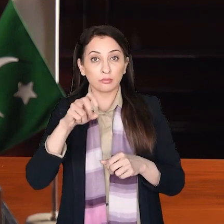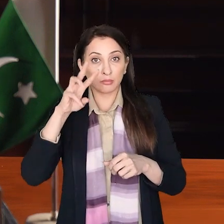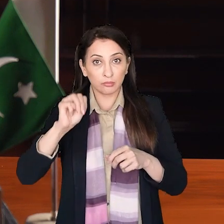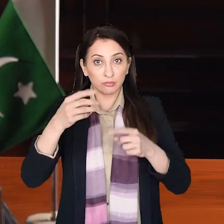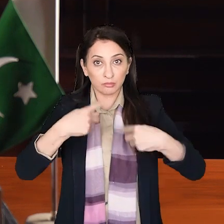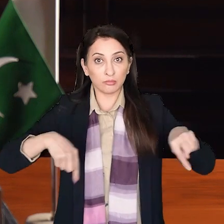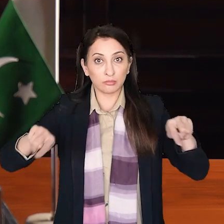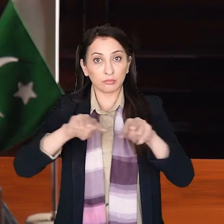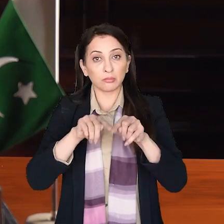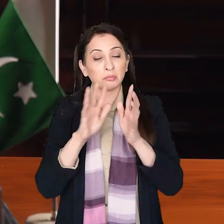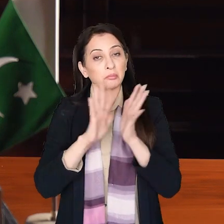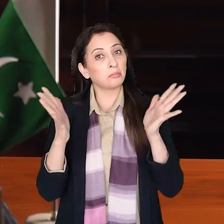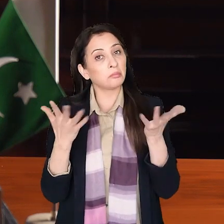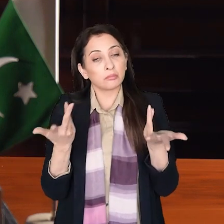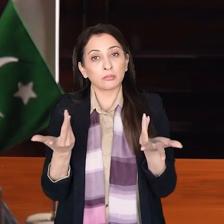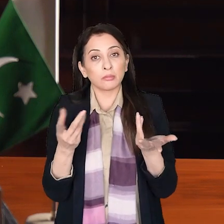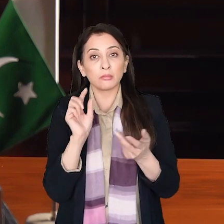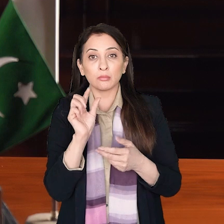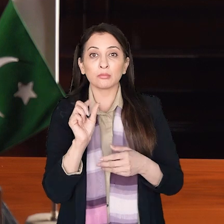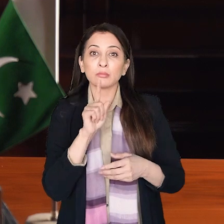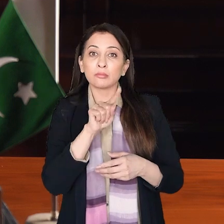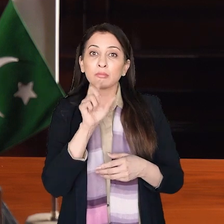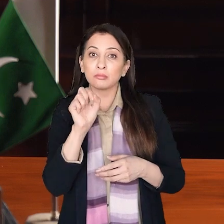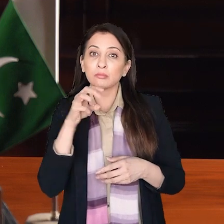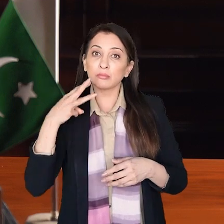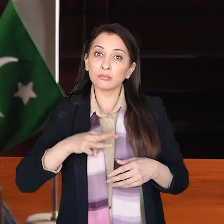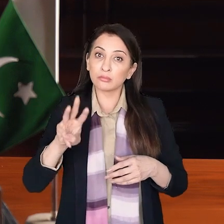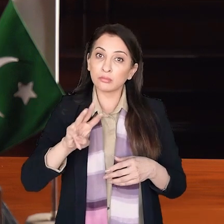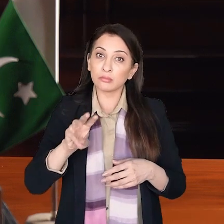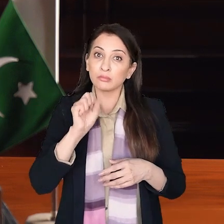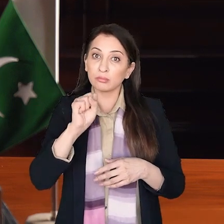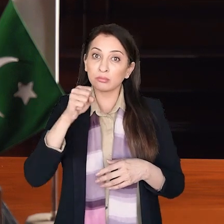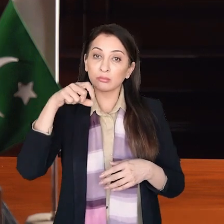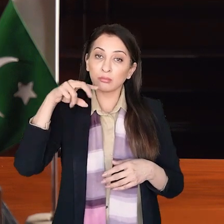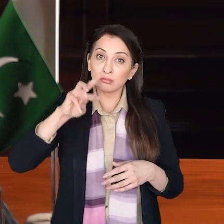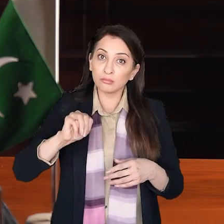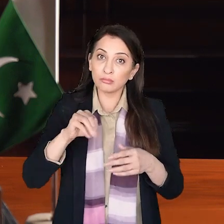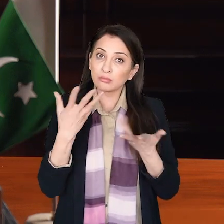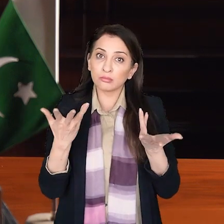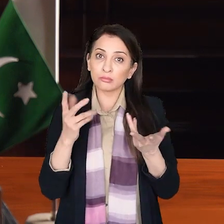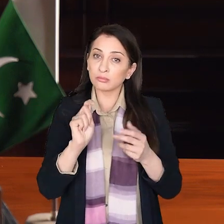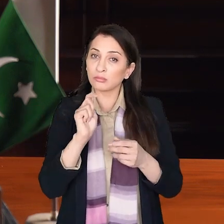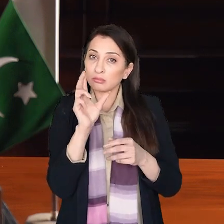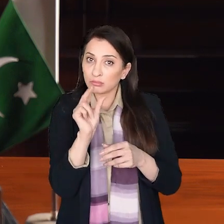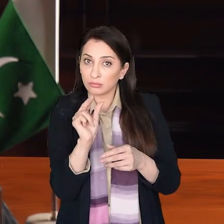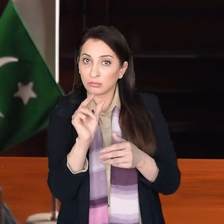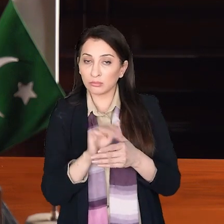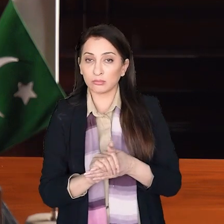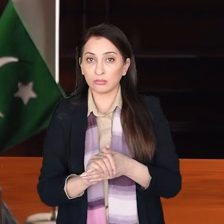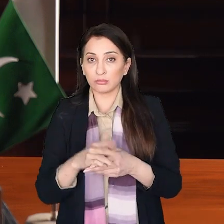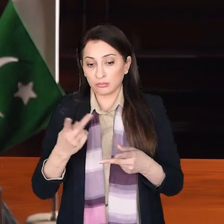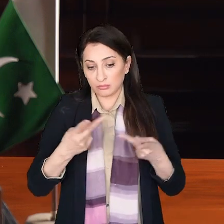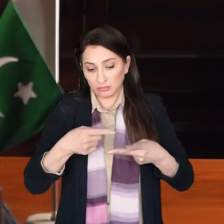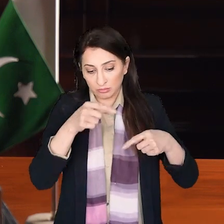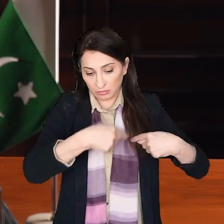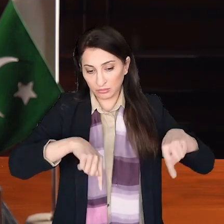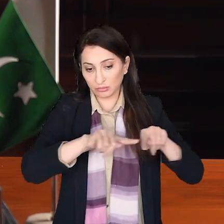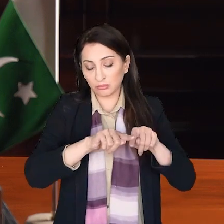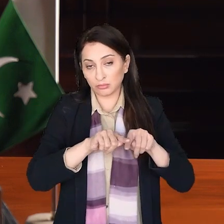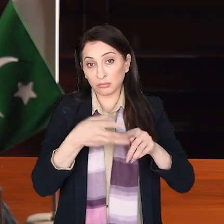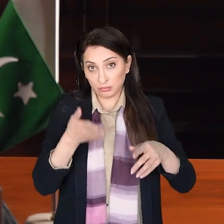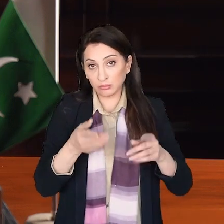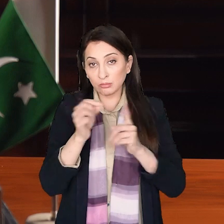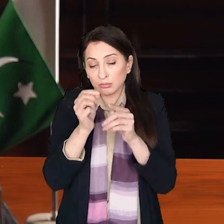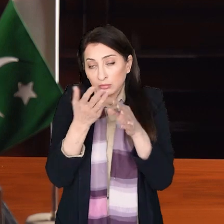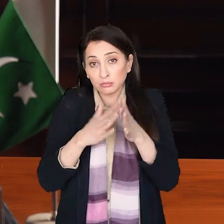are simply just producing 10,000 square meters, as they were not able to export, and the local market, although it is extremely